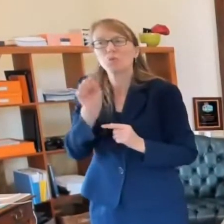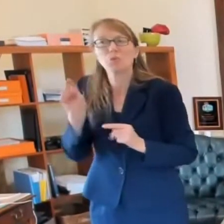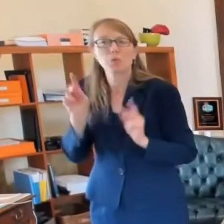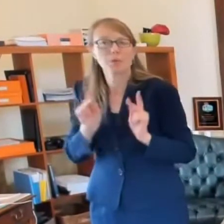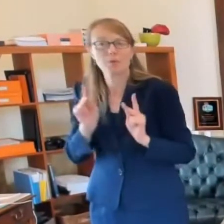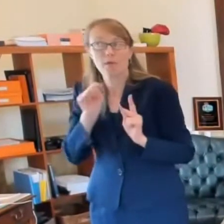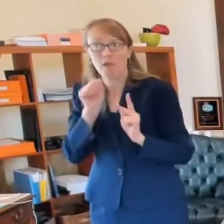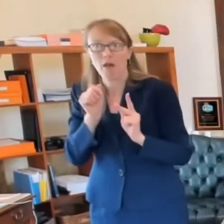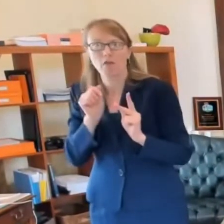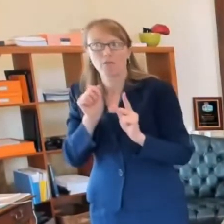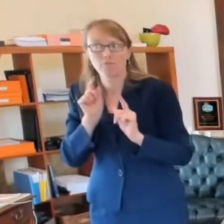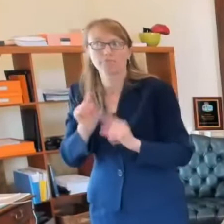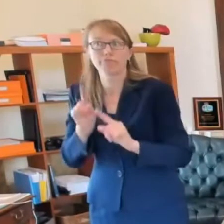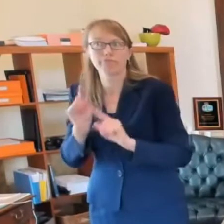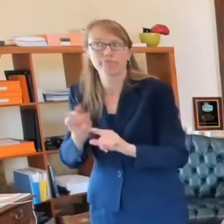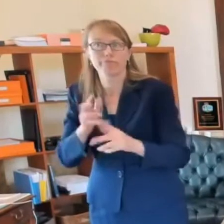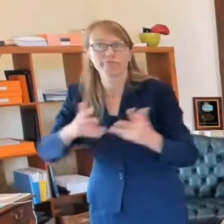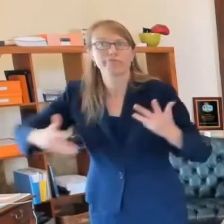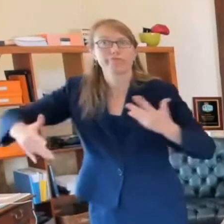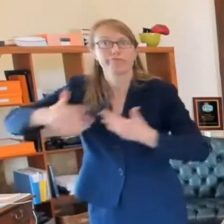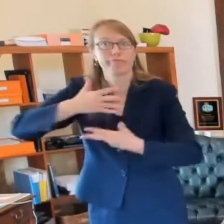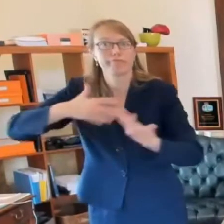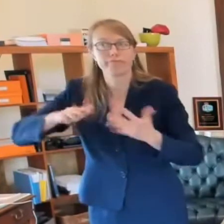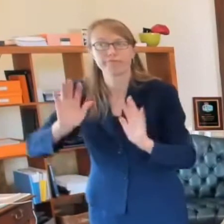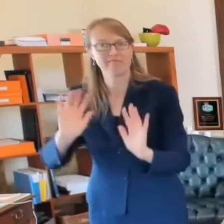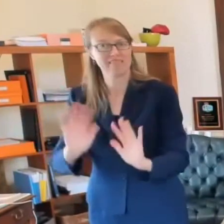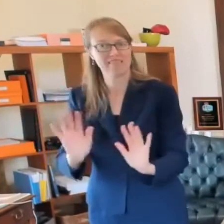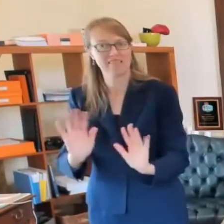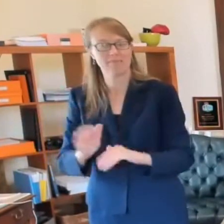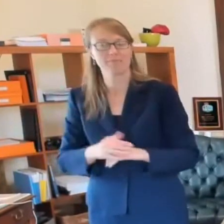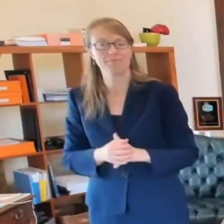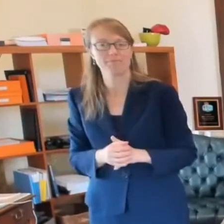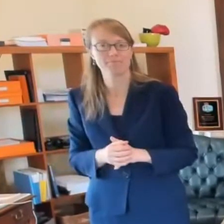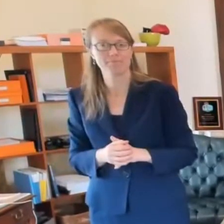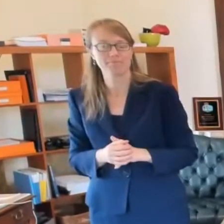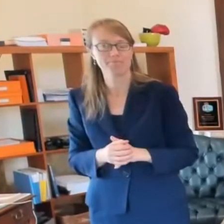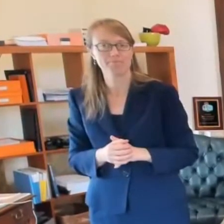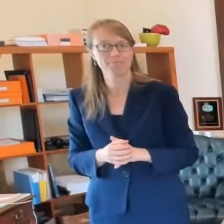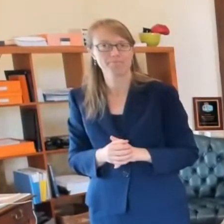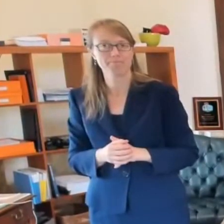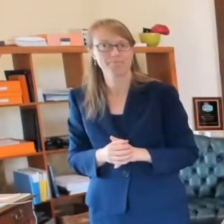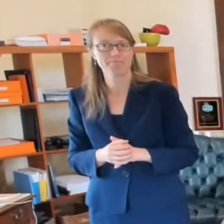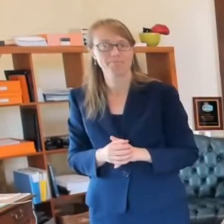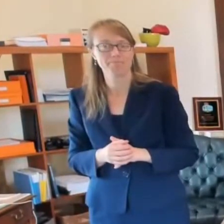not expanding that circle out to people that have more exposure. But